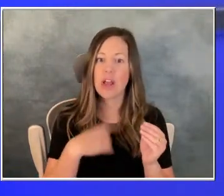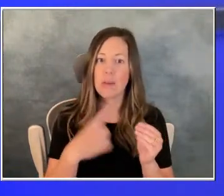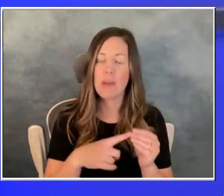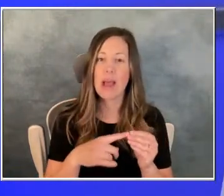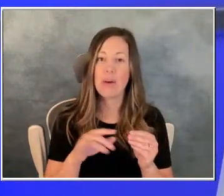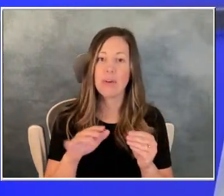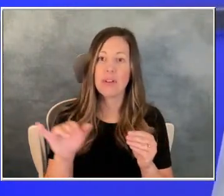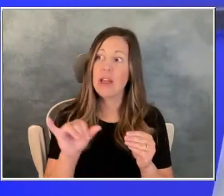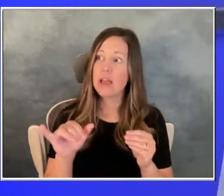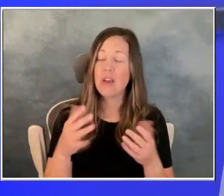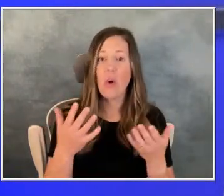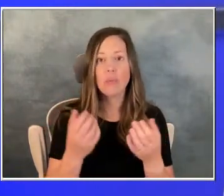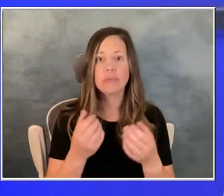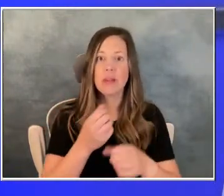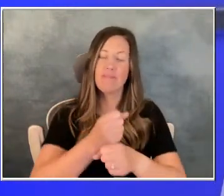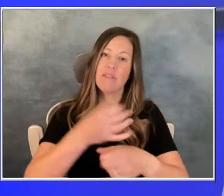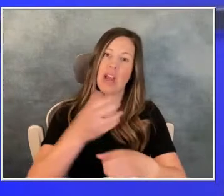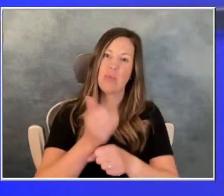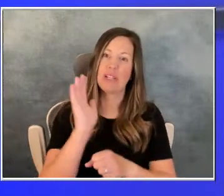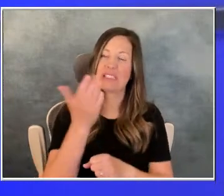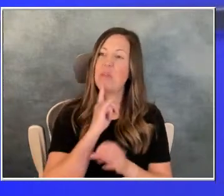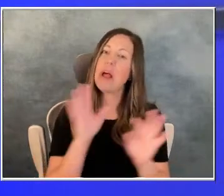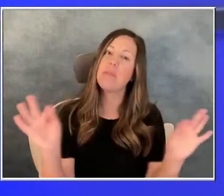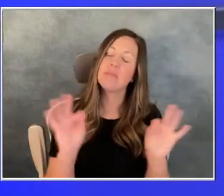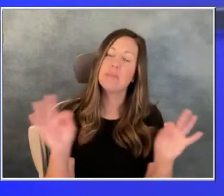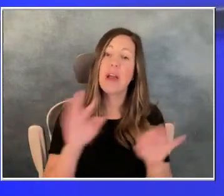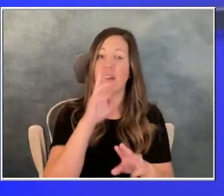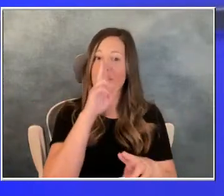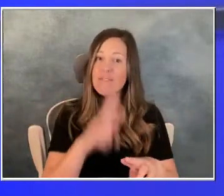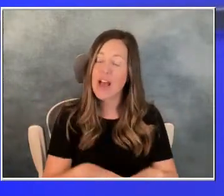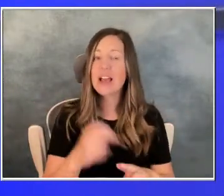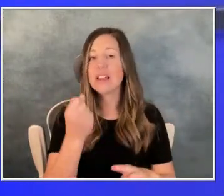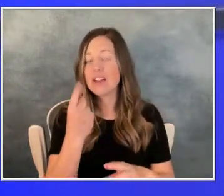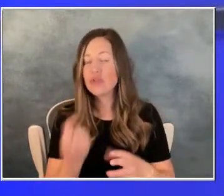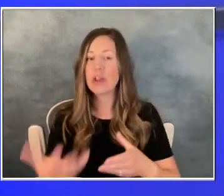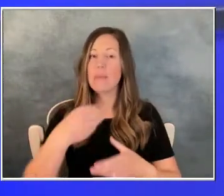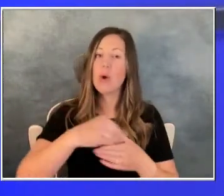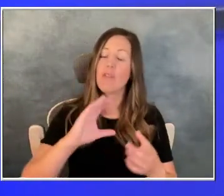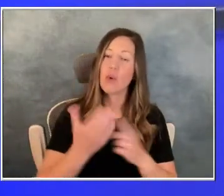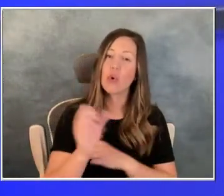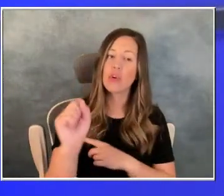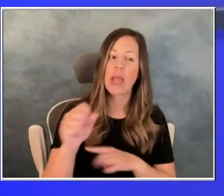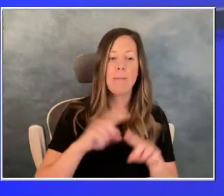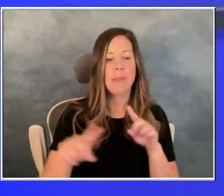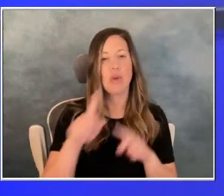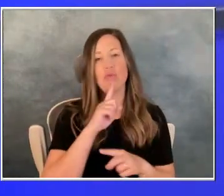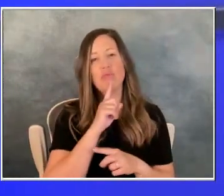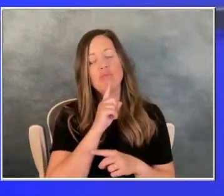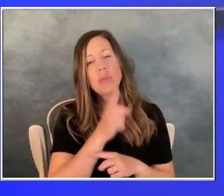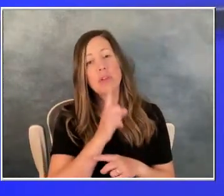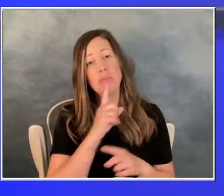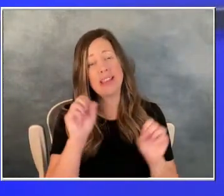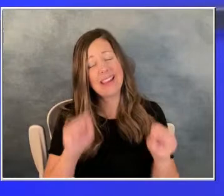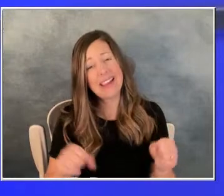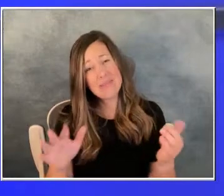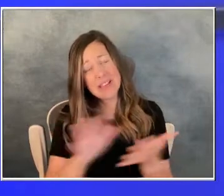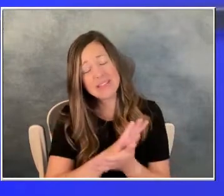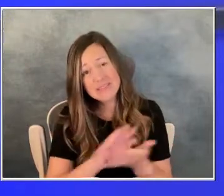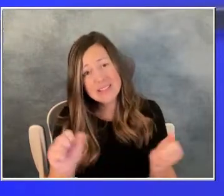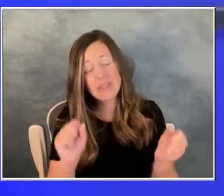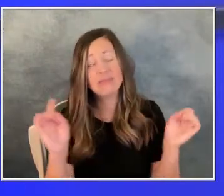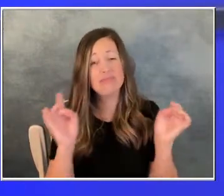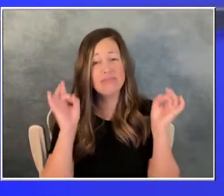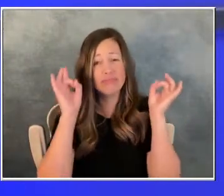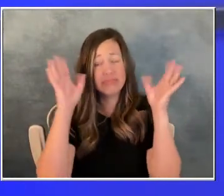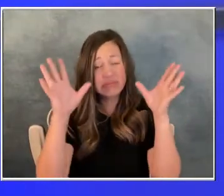innocuous, it's fun. It is part of our culture. It is very, very disastrous when things go wrong, and